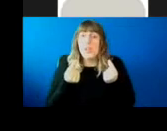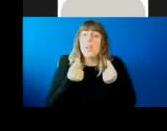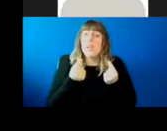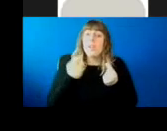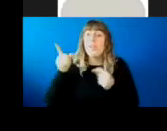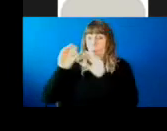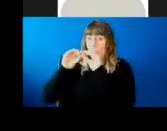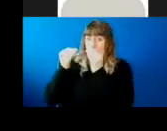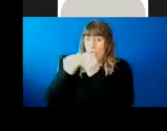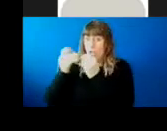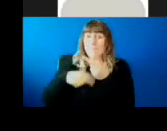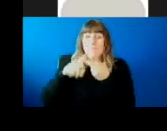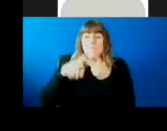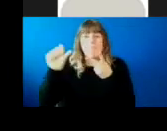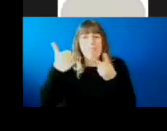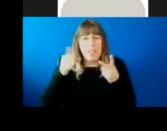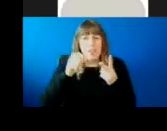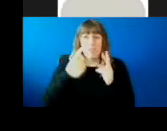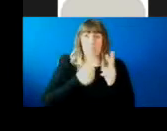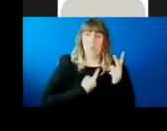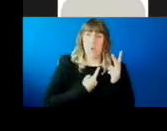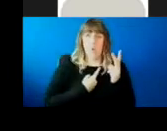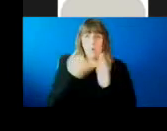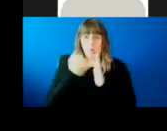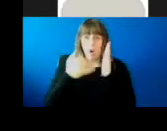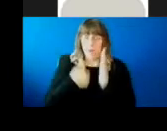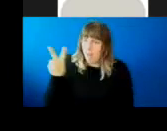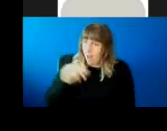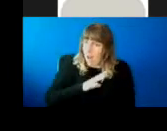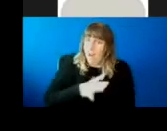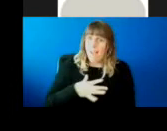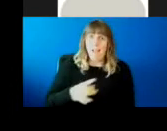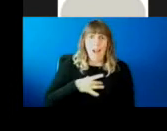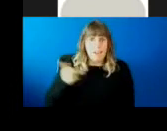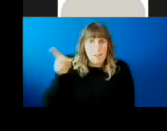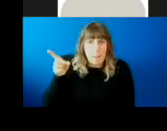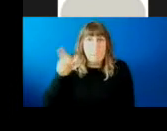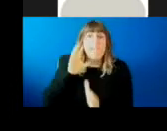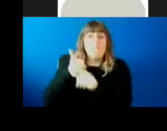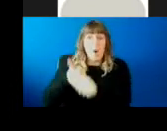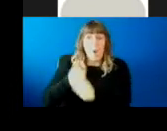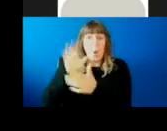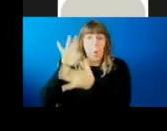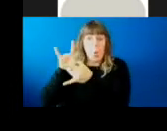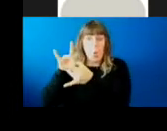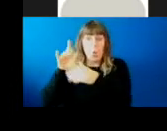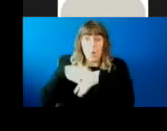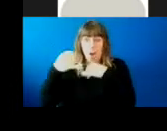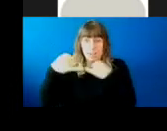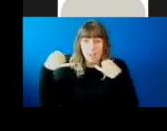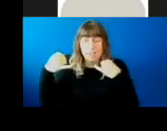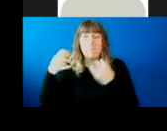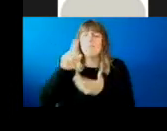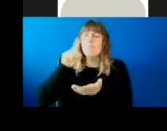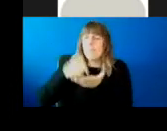organizations, solopreneurs, solo artists that you admire. Follow them, notice what they're